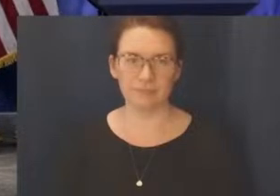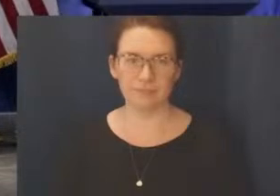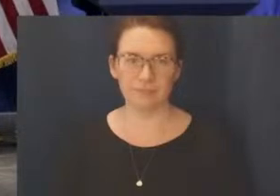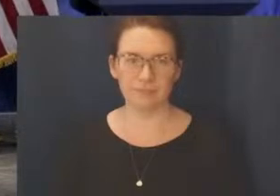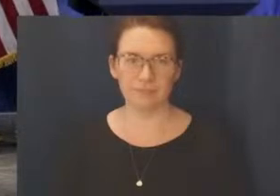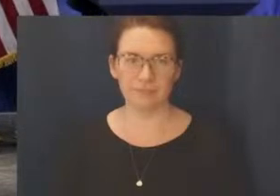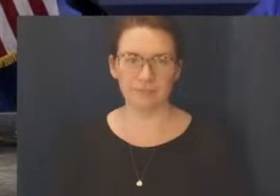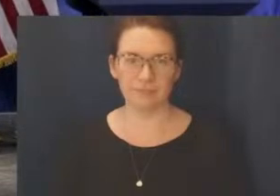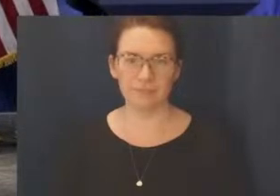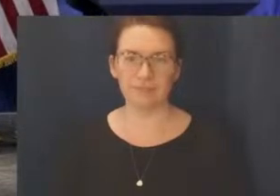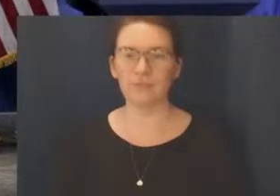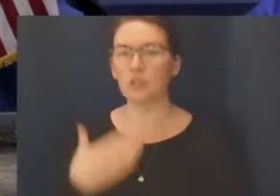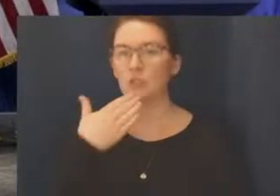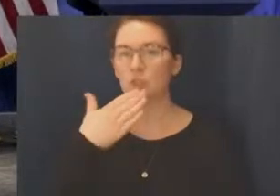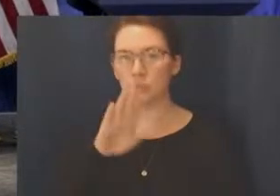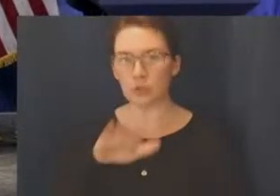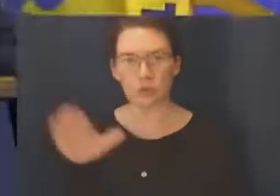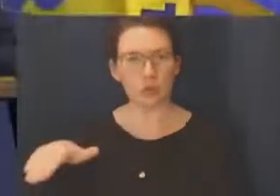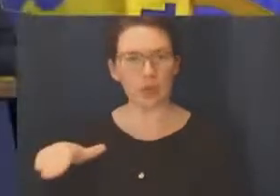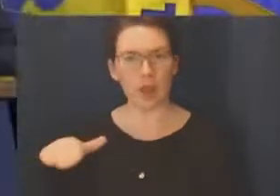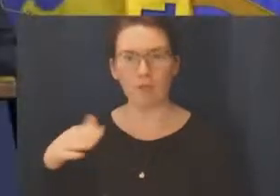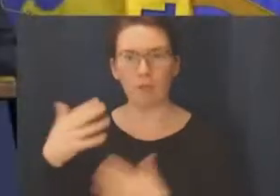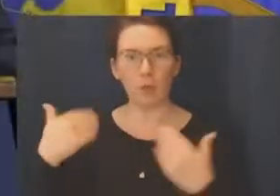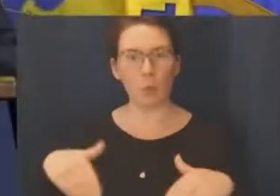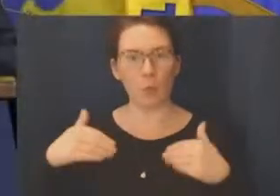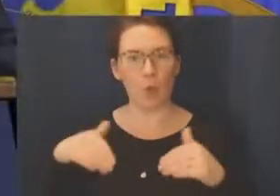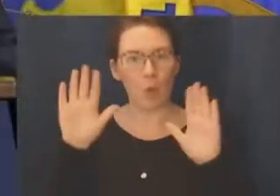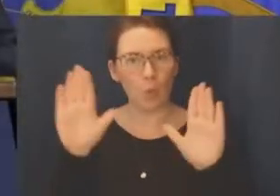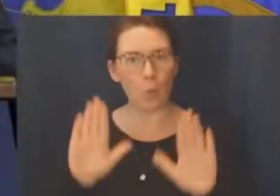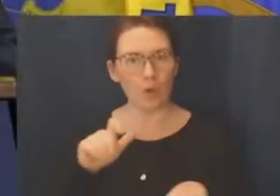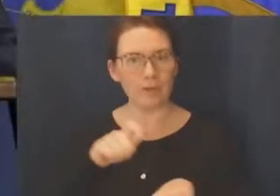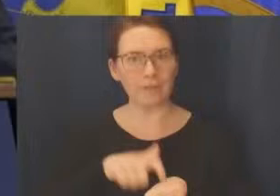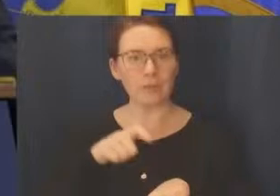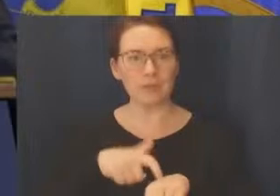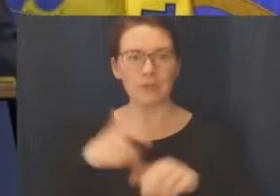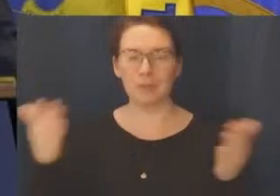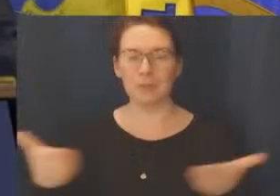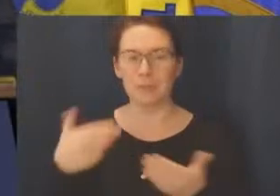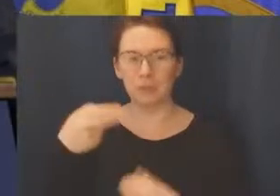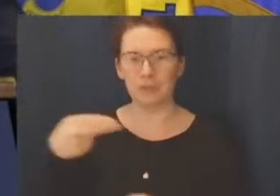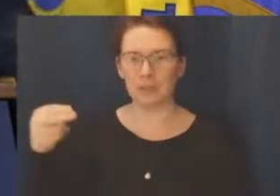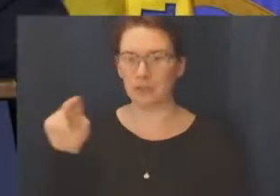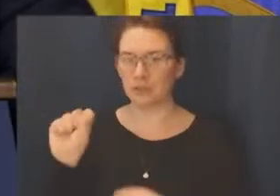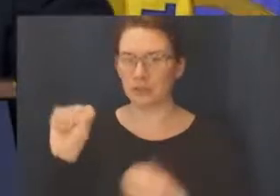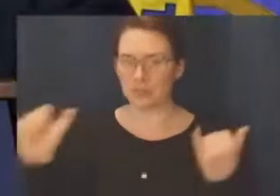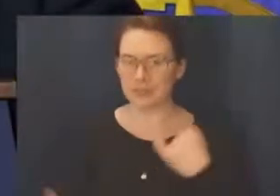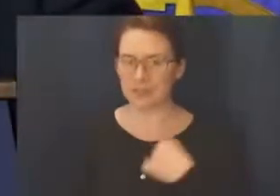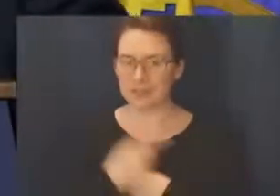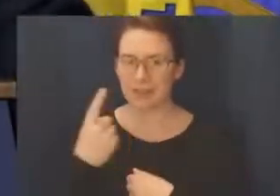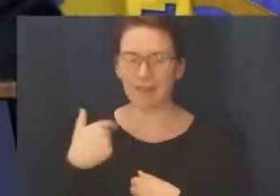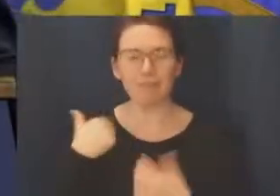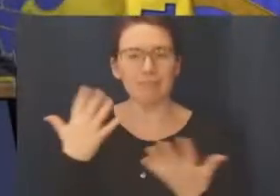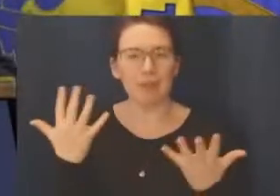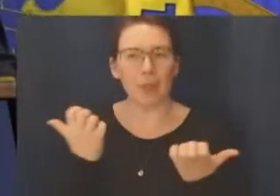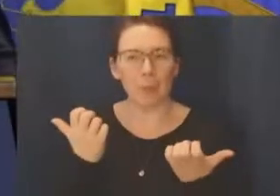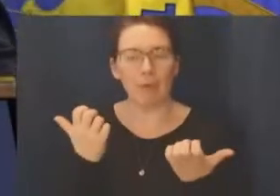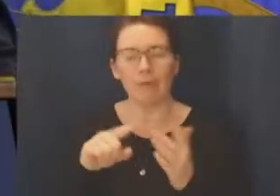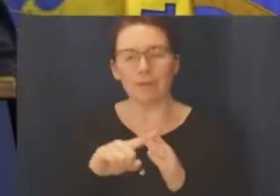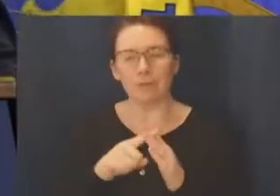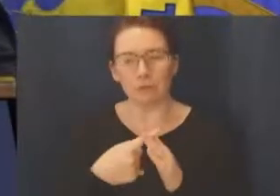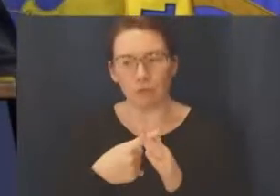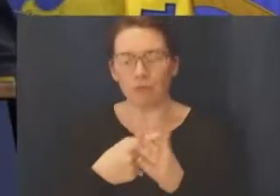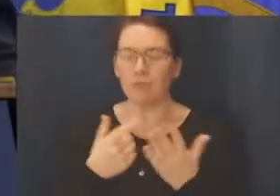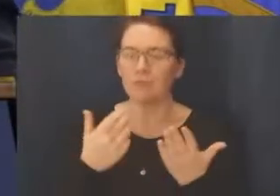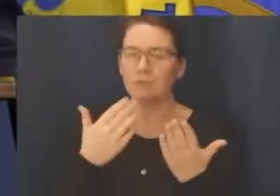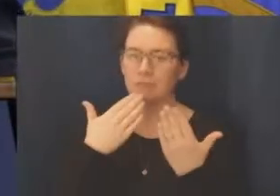Well, good afternoon. What a wonderful time to be here at HHS today. I just want to start out and thank